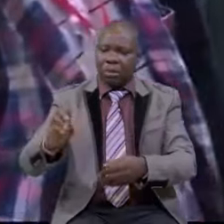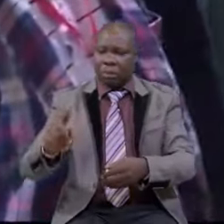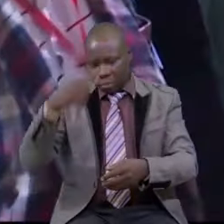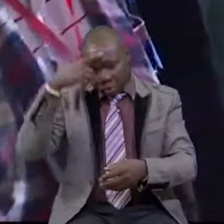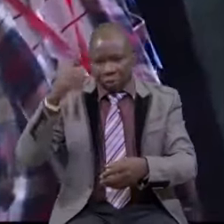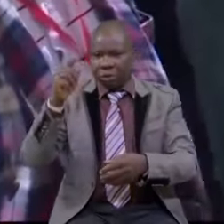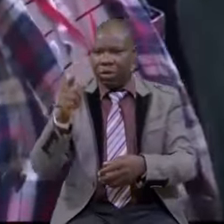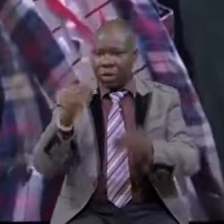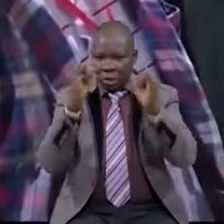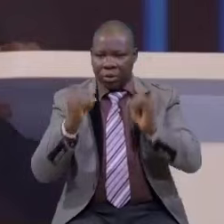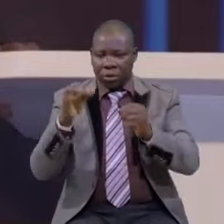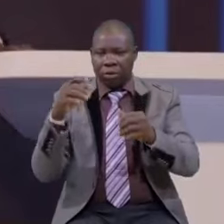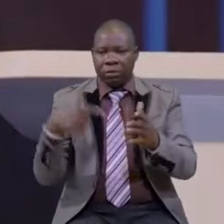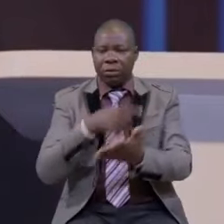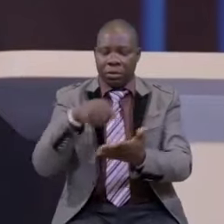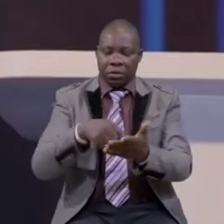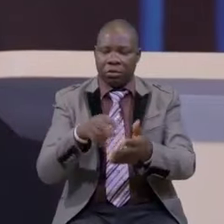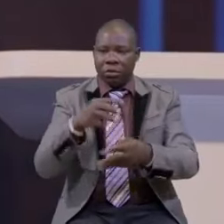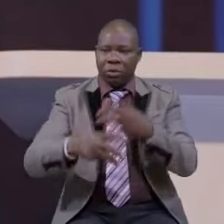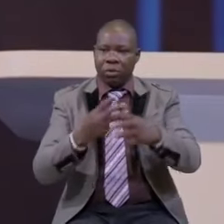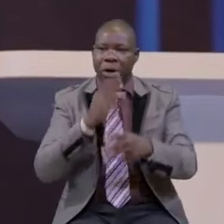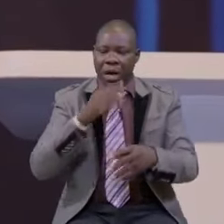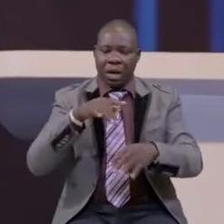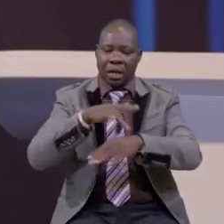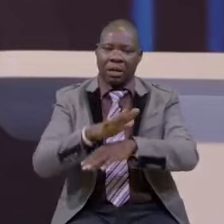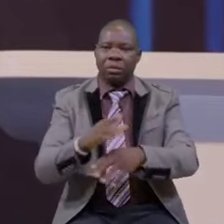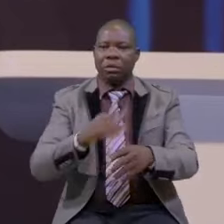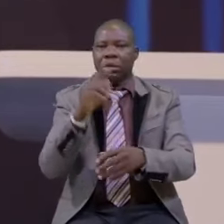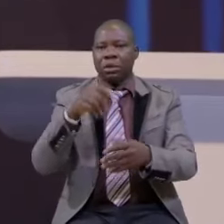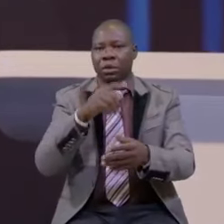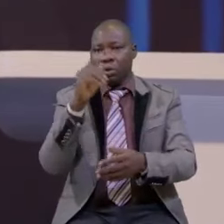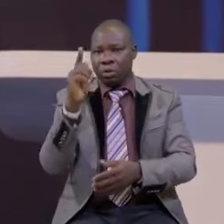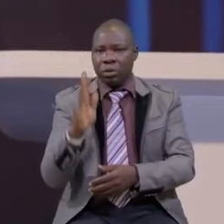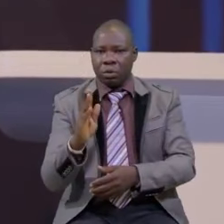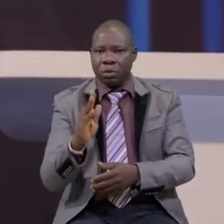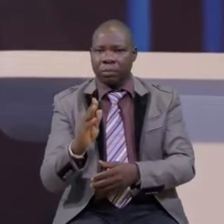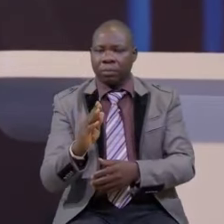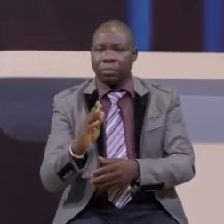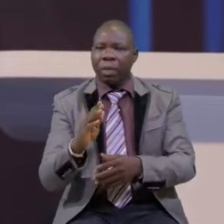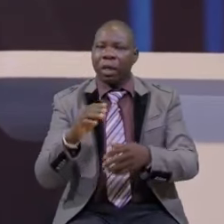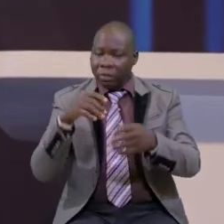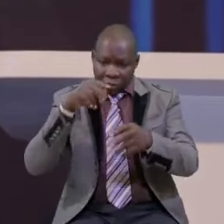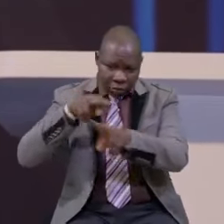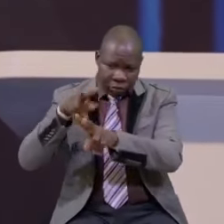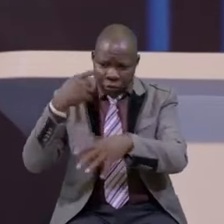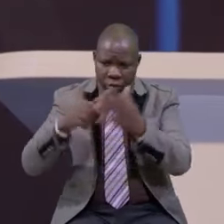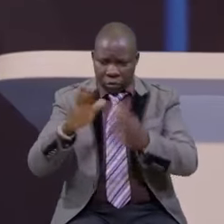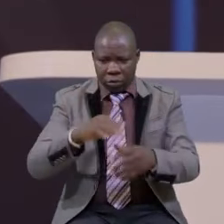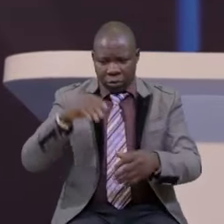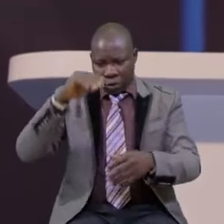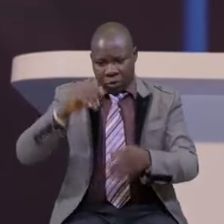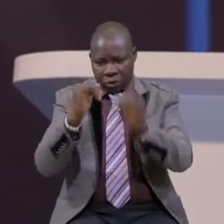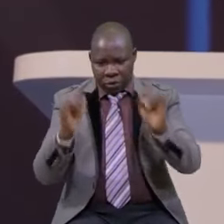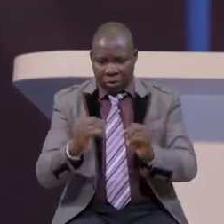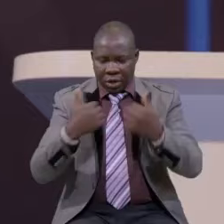your God has done to your child. I'll introduce the true God unto you. A Lord, a